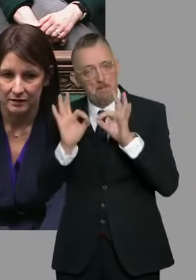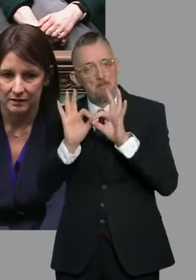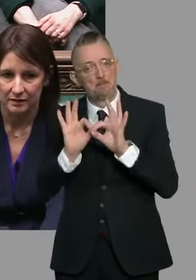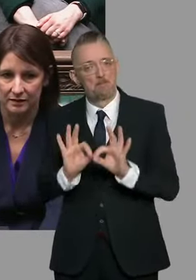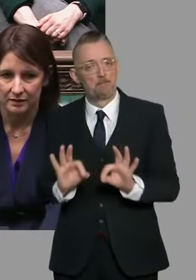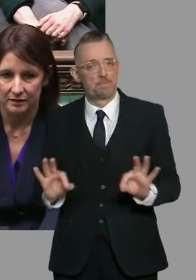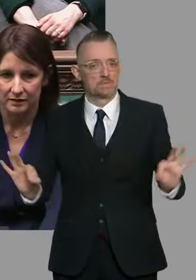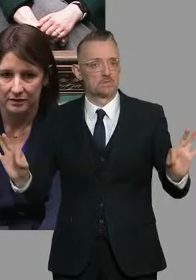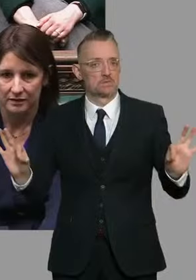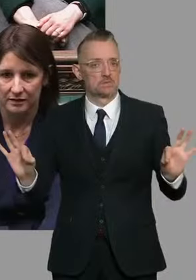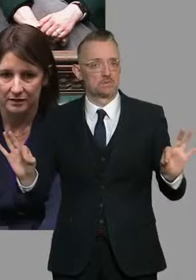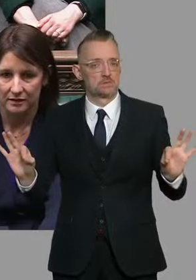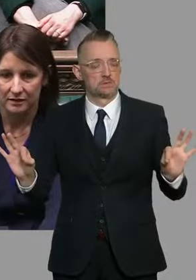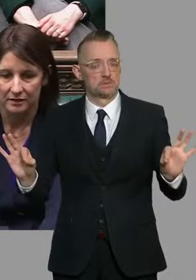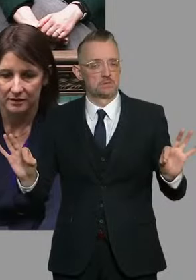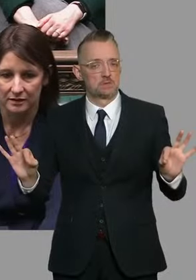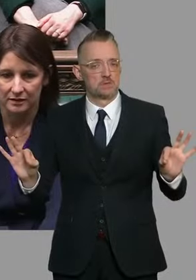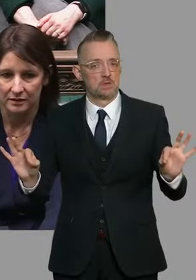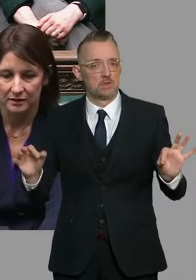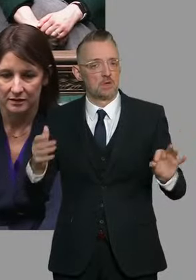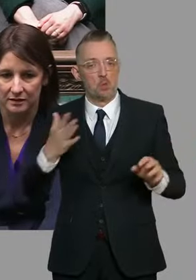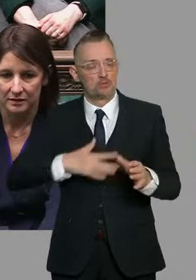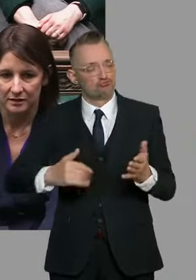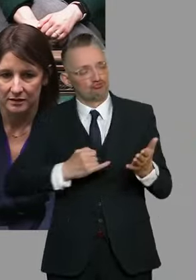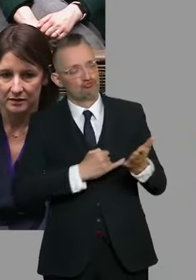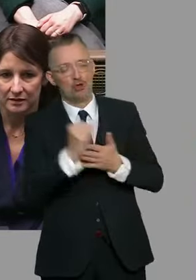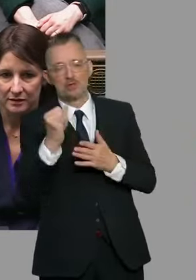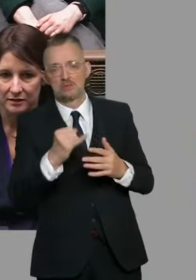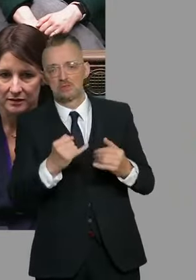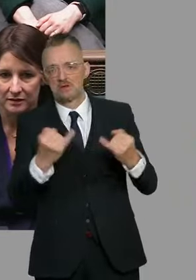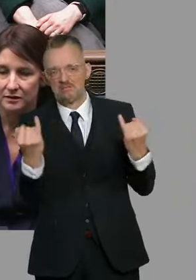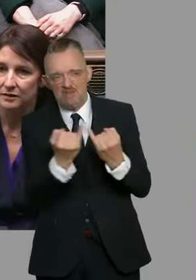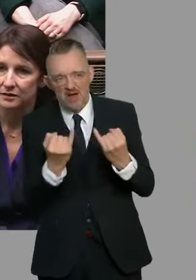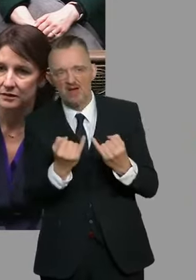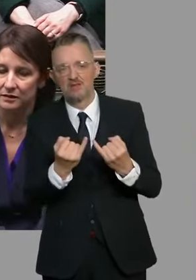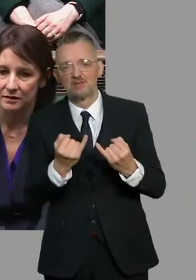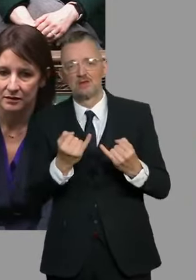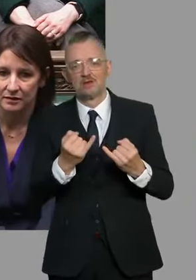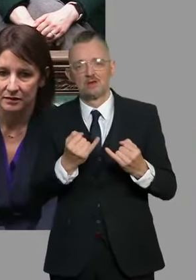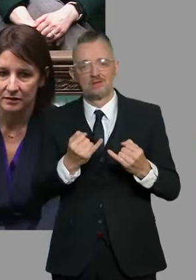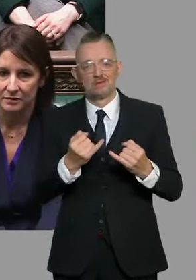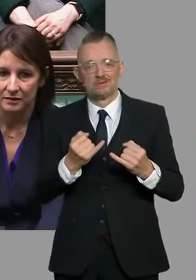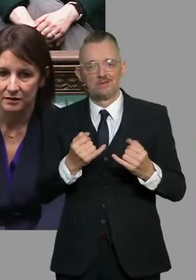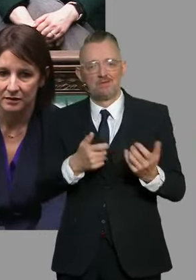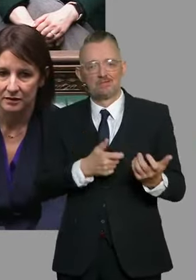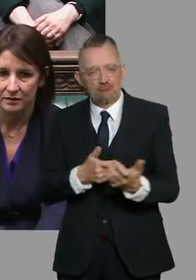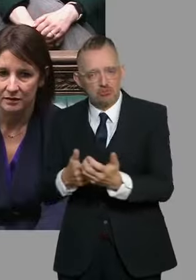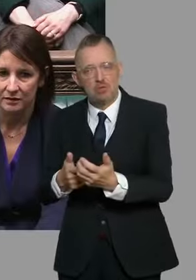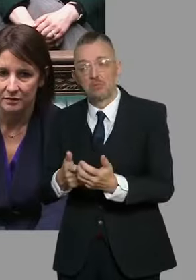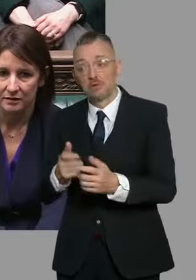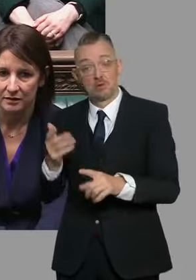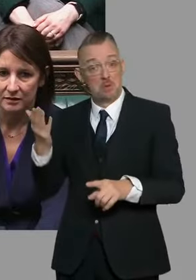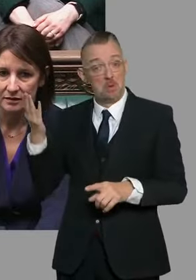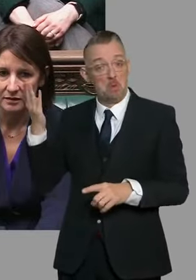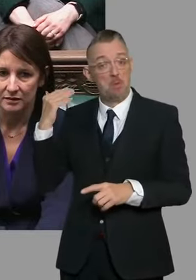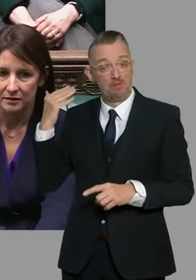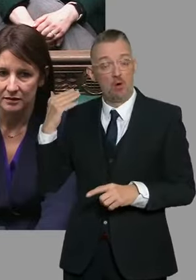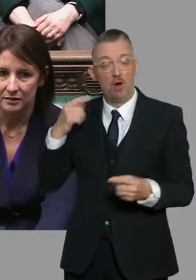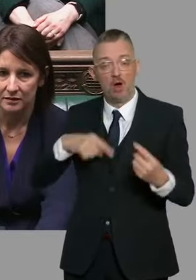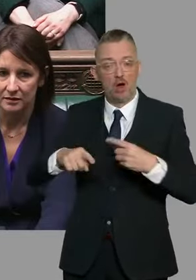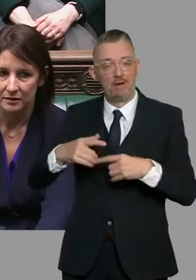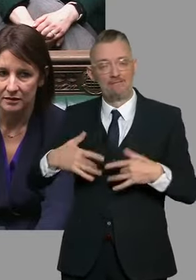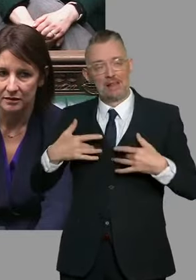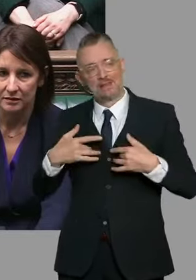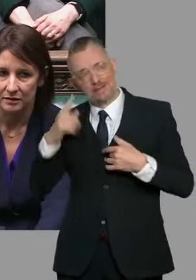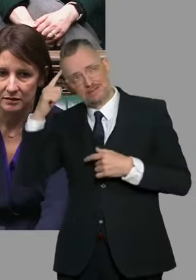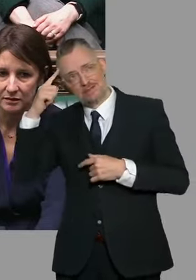This could be a turning point, but in the past we've always thought that what comes next is necessarily better. That hasn't turned